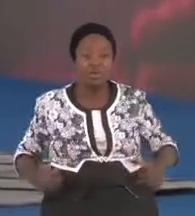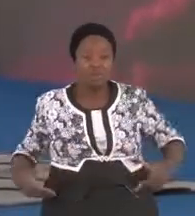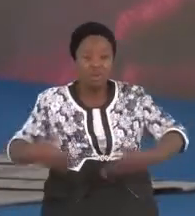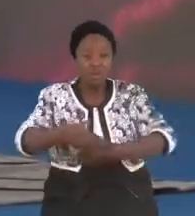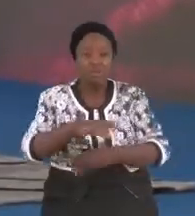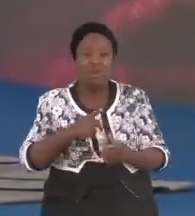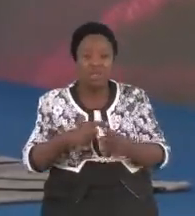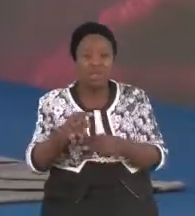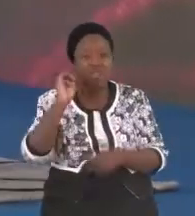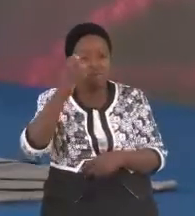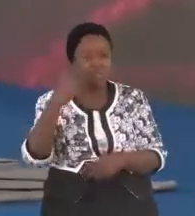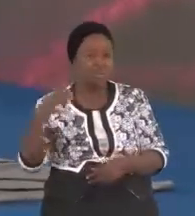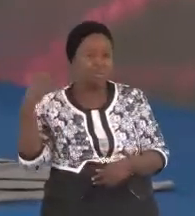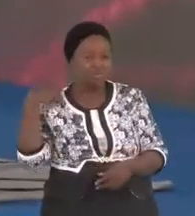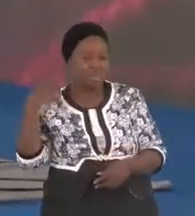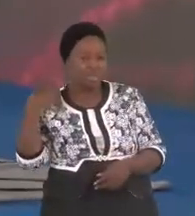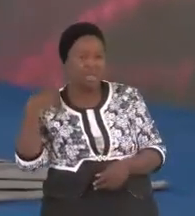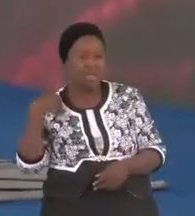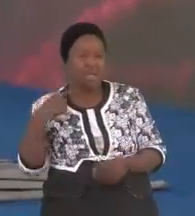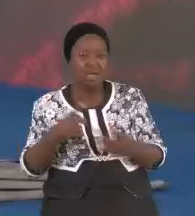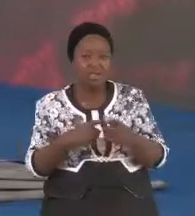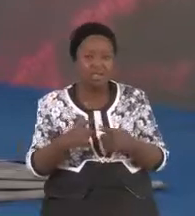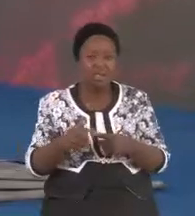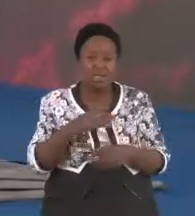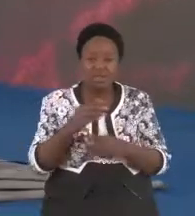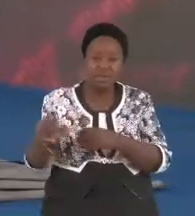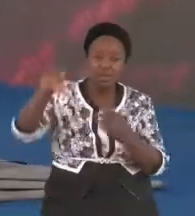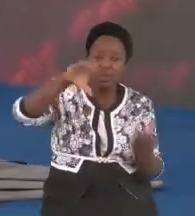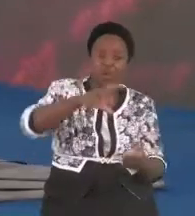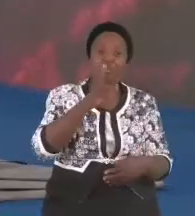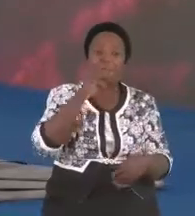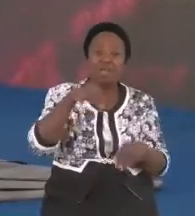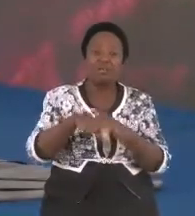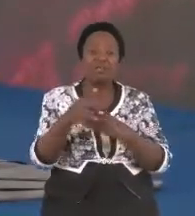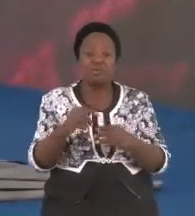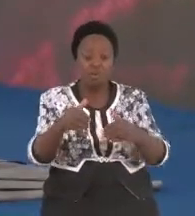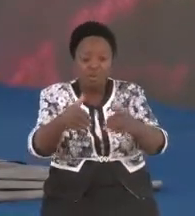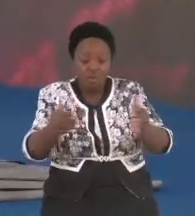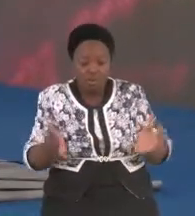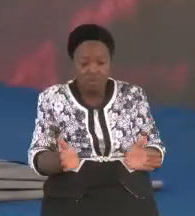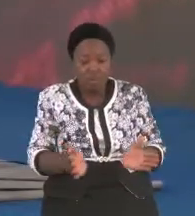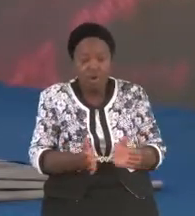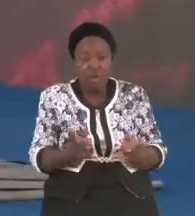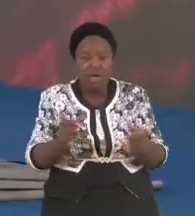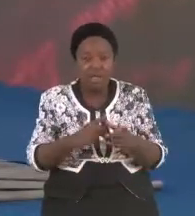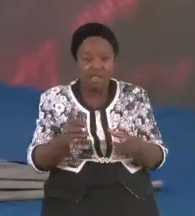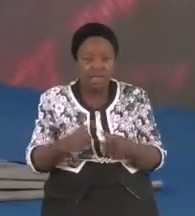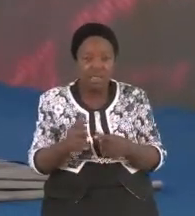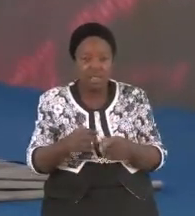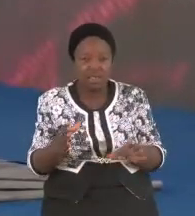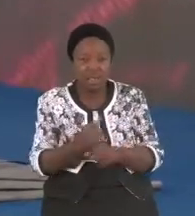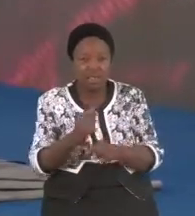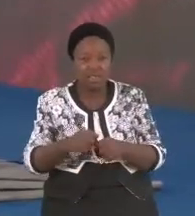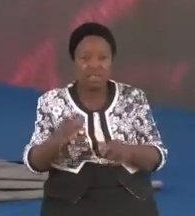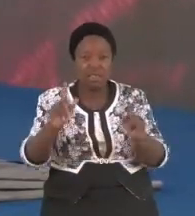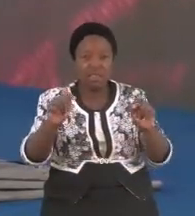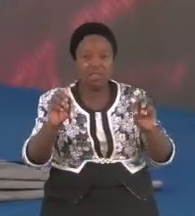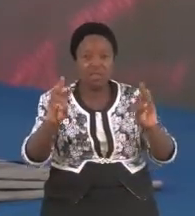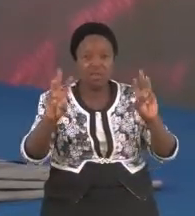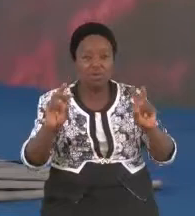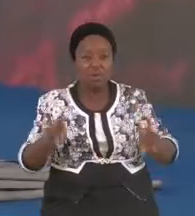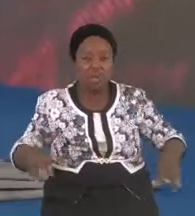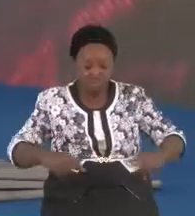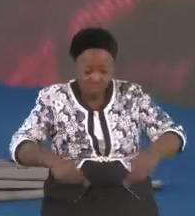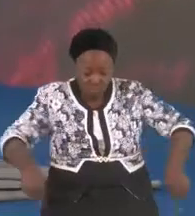He poured water into the bowl and then tied a towel around him. He stooped